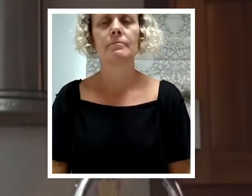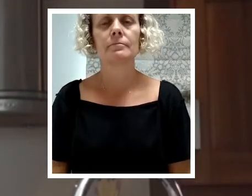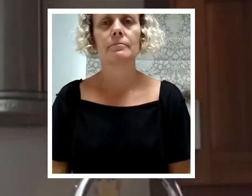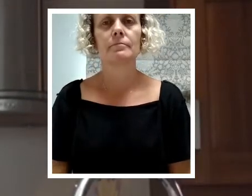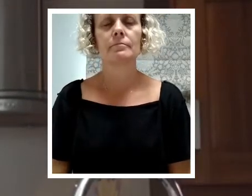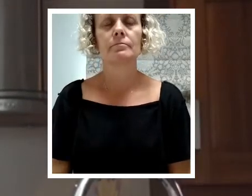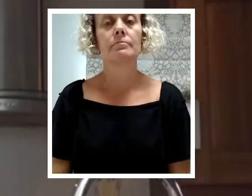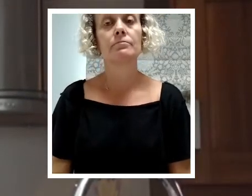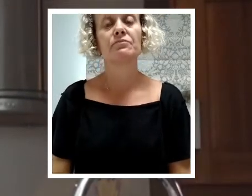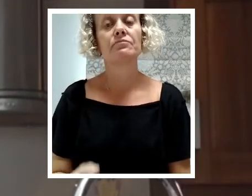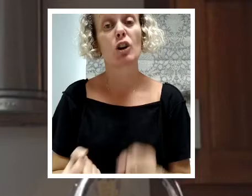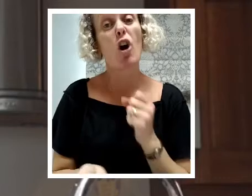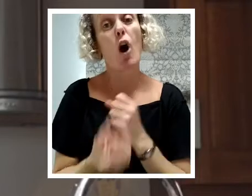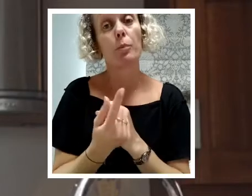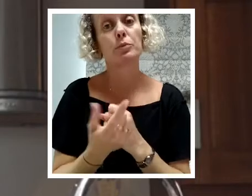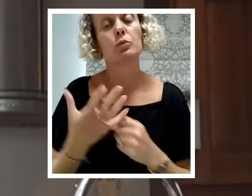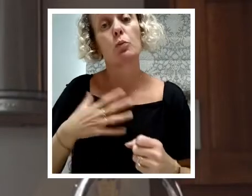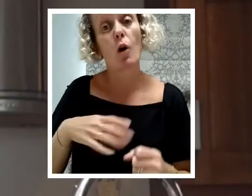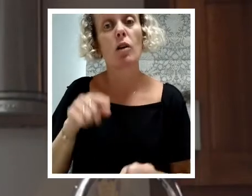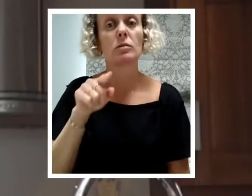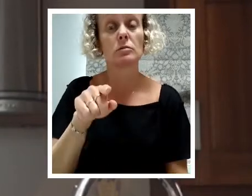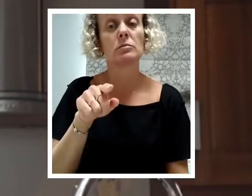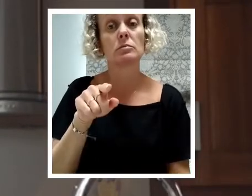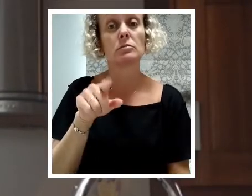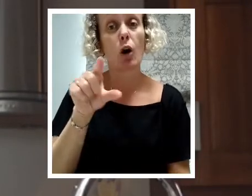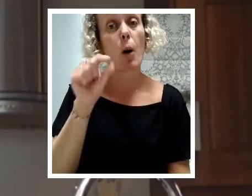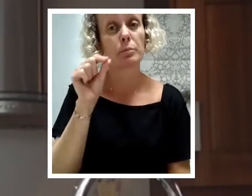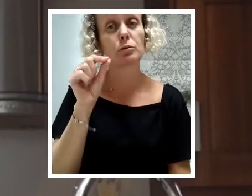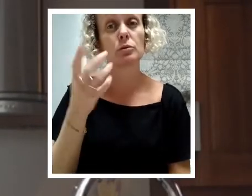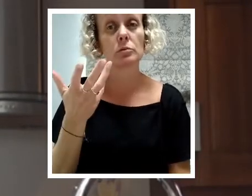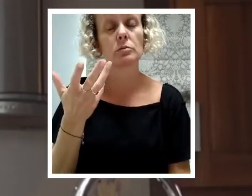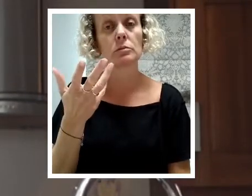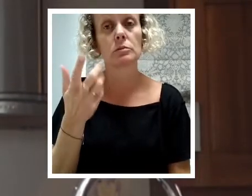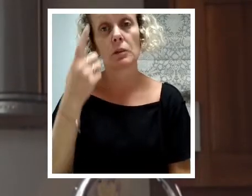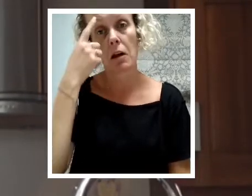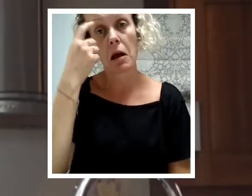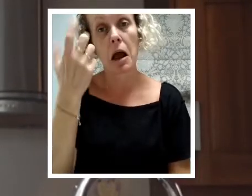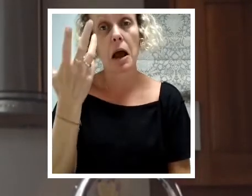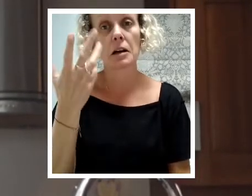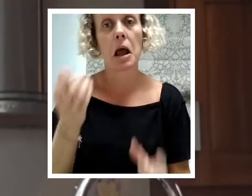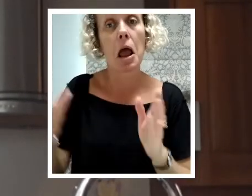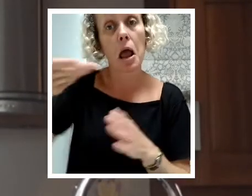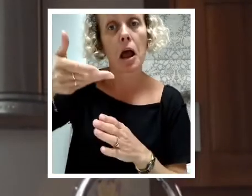Now, optional, which you can either add or you don't have to add,